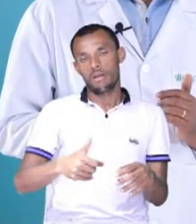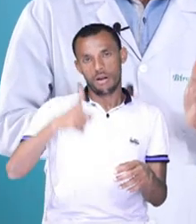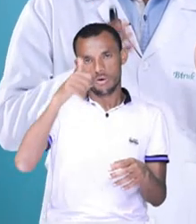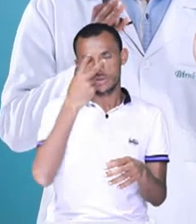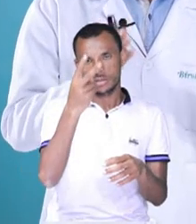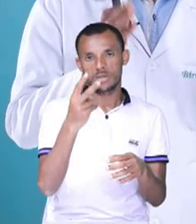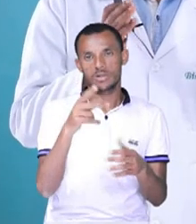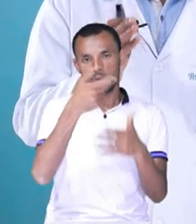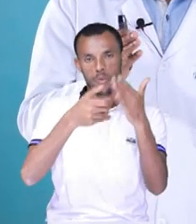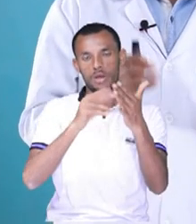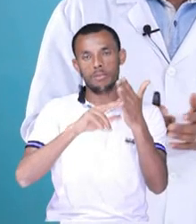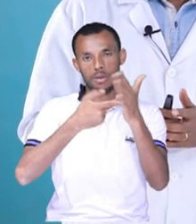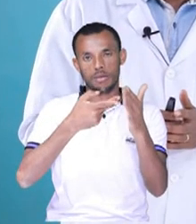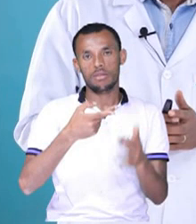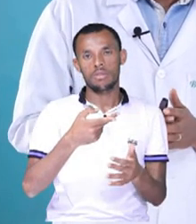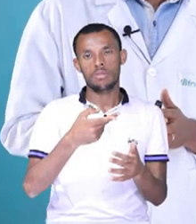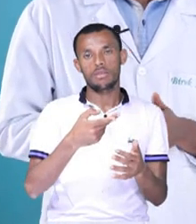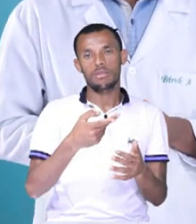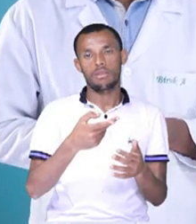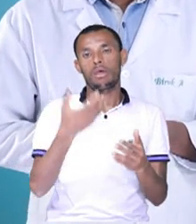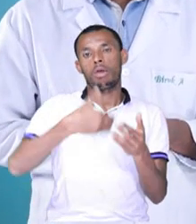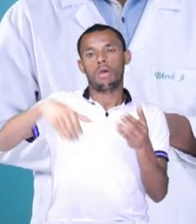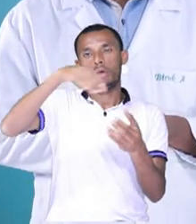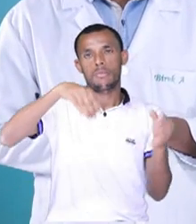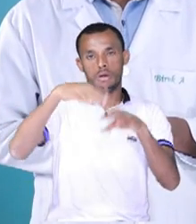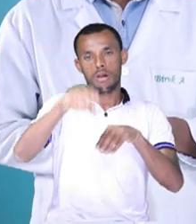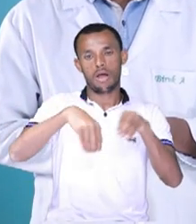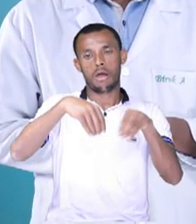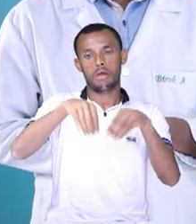one, what I mean by chemical kinetics?